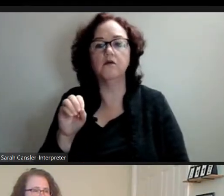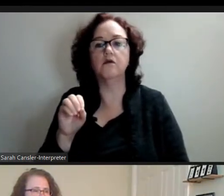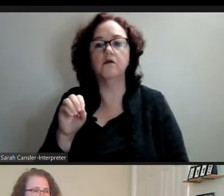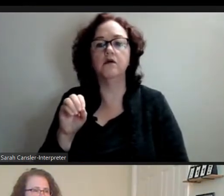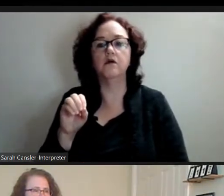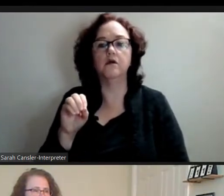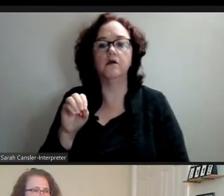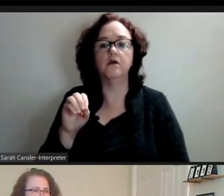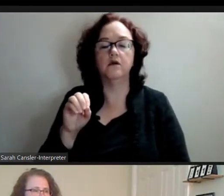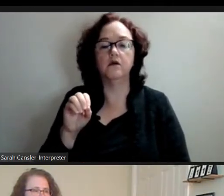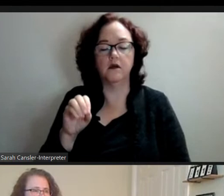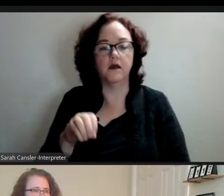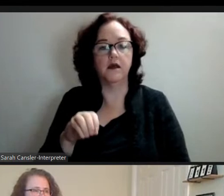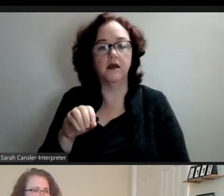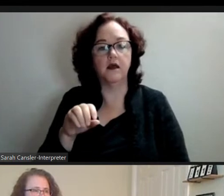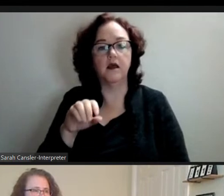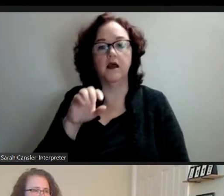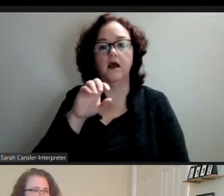igomez-fierro@transitchicago.com. So